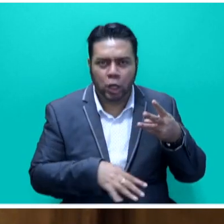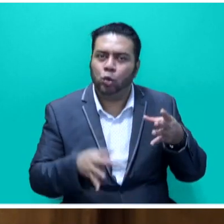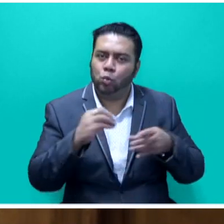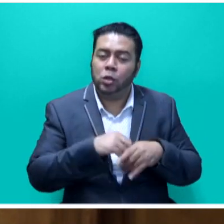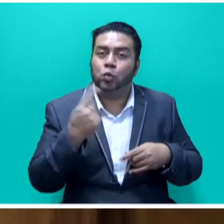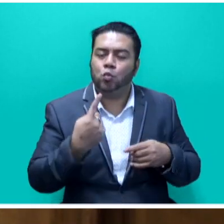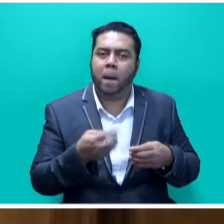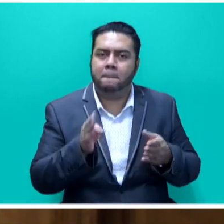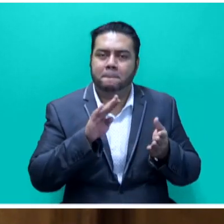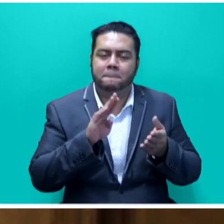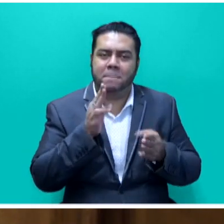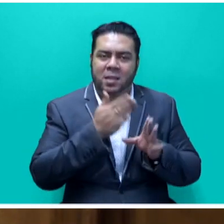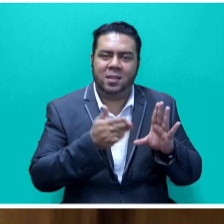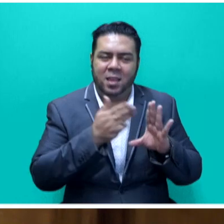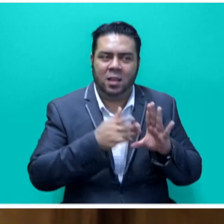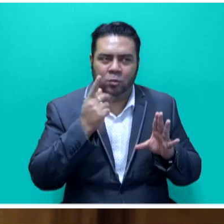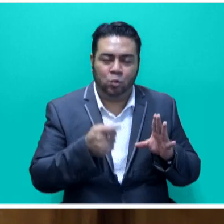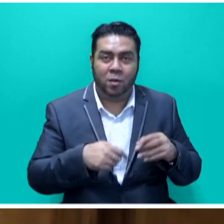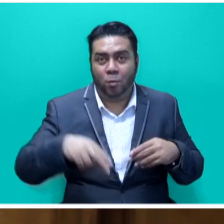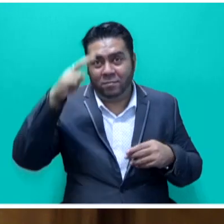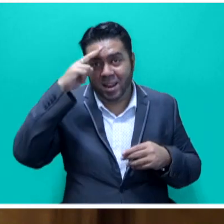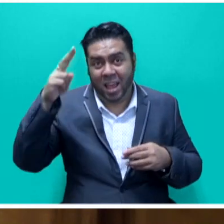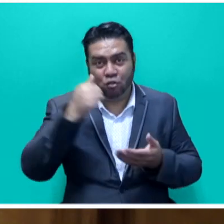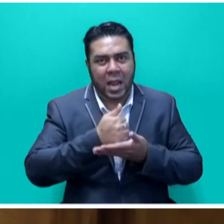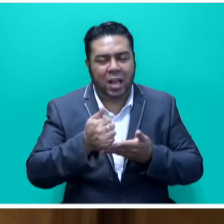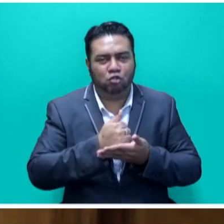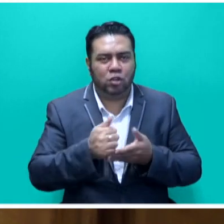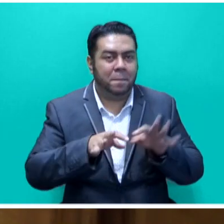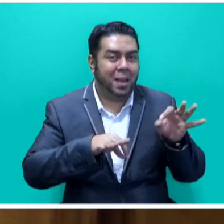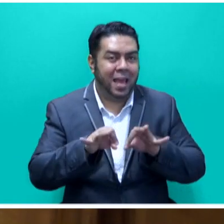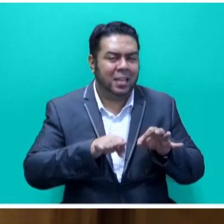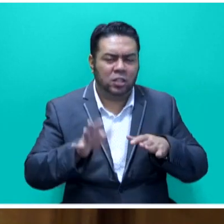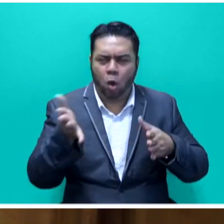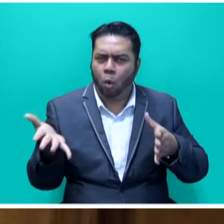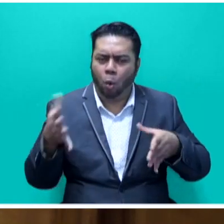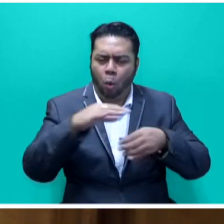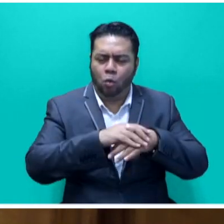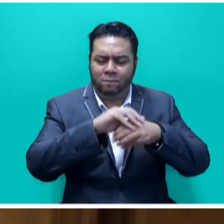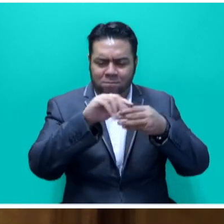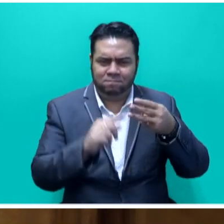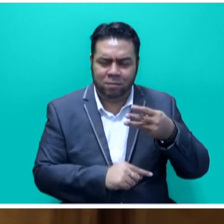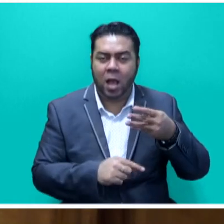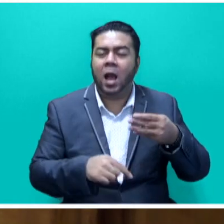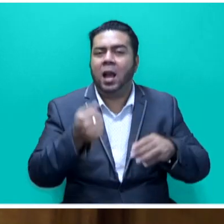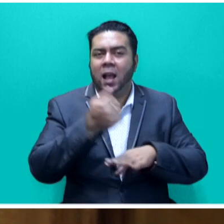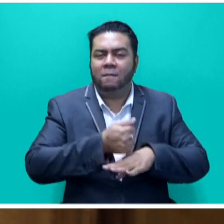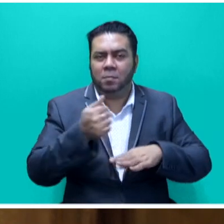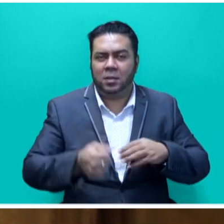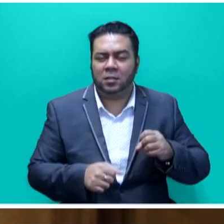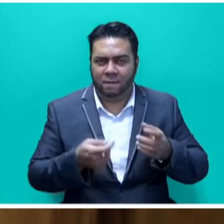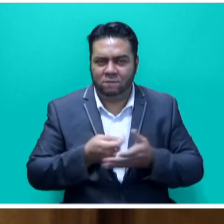Speaker, the National Action Plan is a whole-of-government, evidence-based, measurable, inclusive and funded 5-year